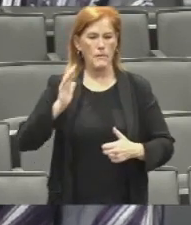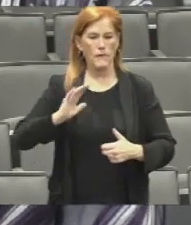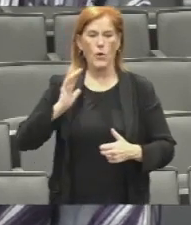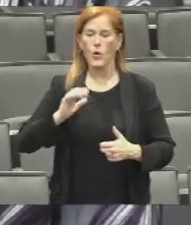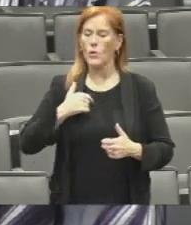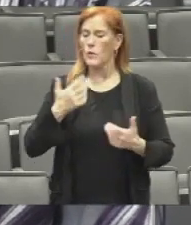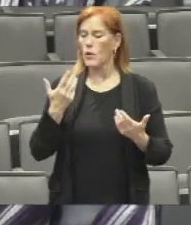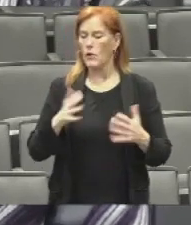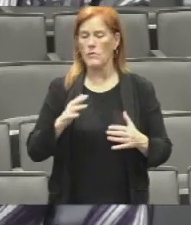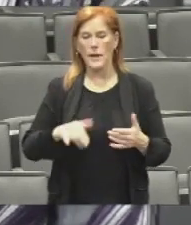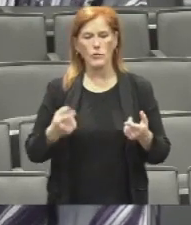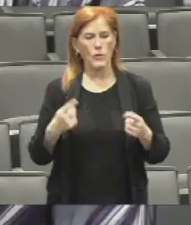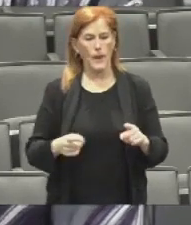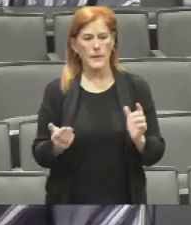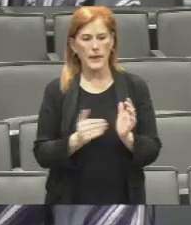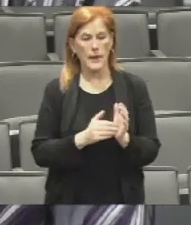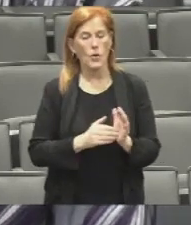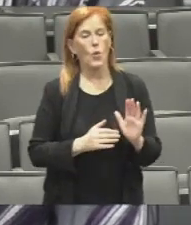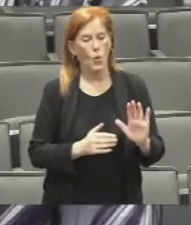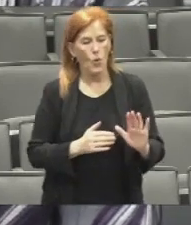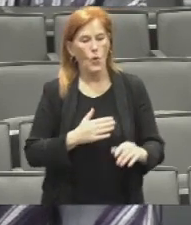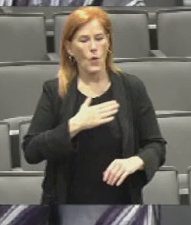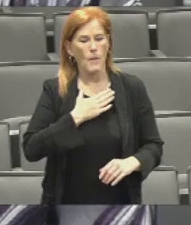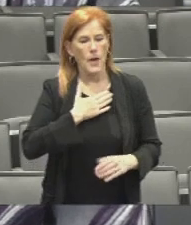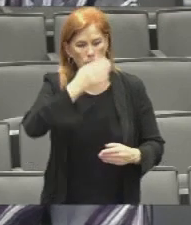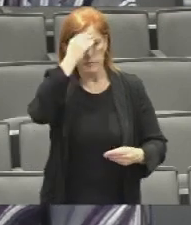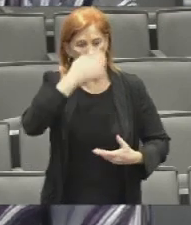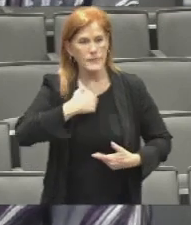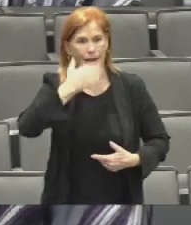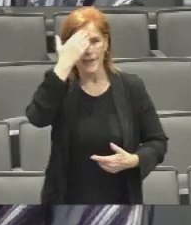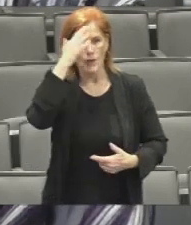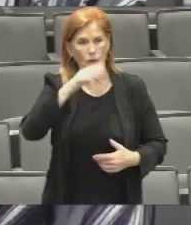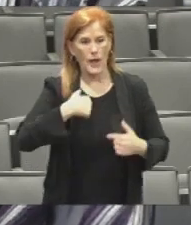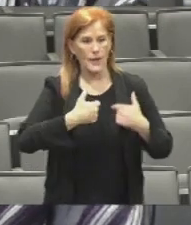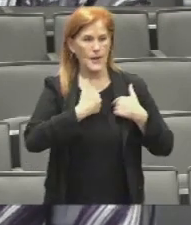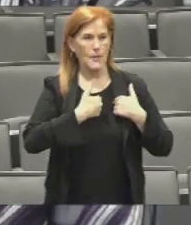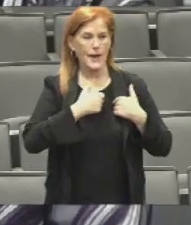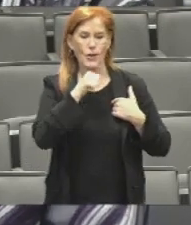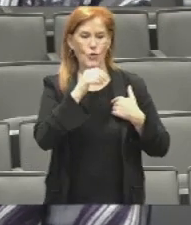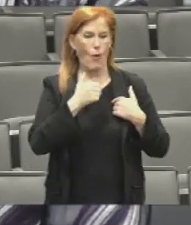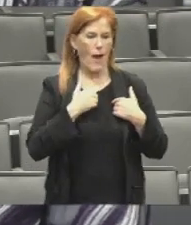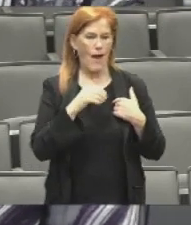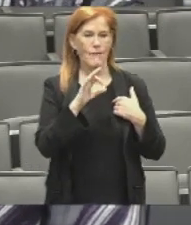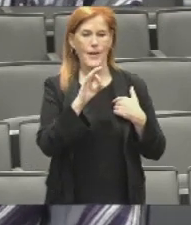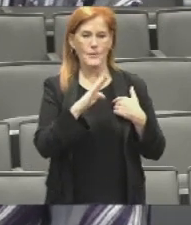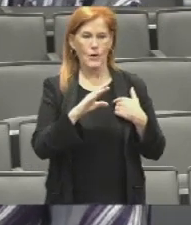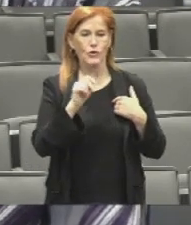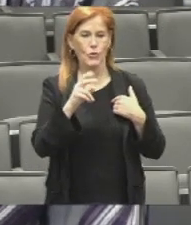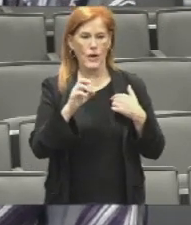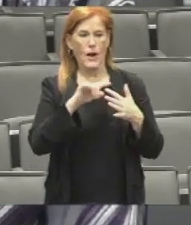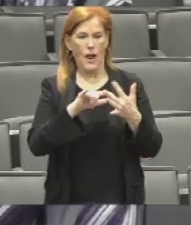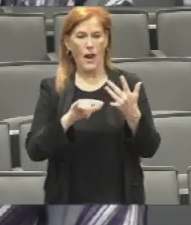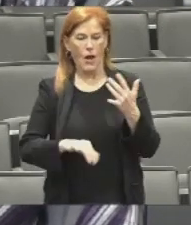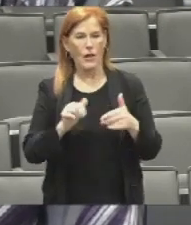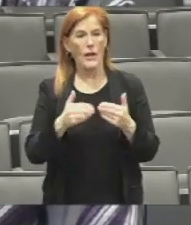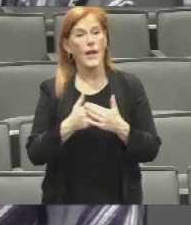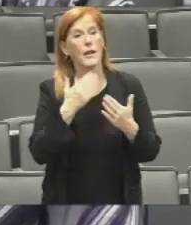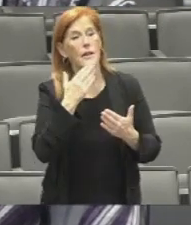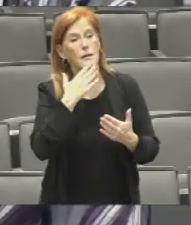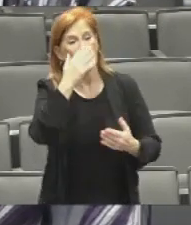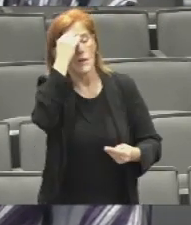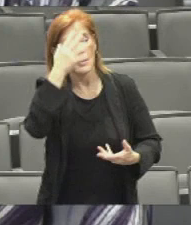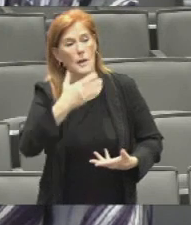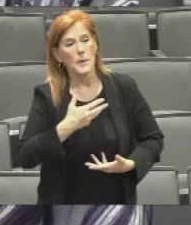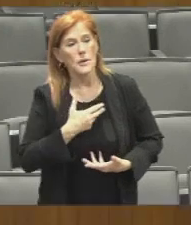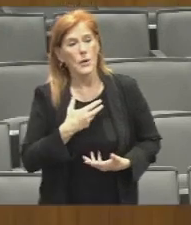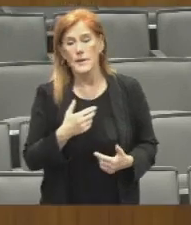repeat that. So I'm glad I didn't know about it because I'm not on social media, I guess. So thank you for bringing that up. Yeah,